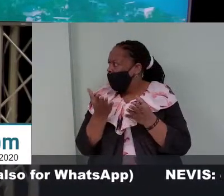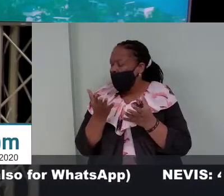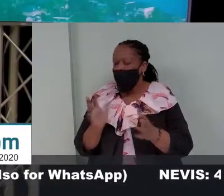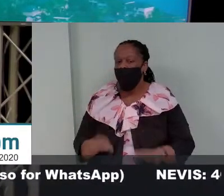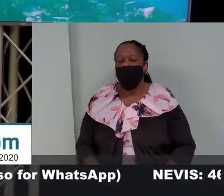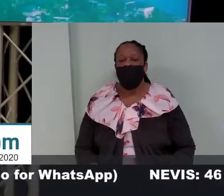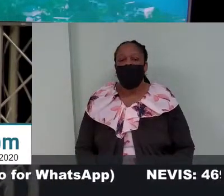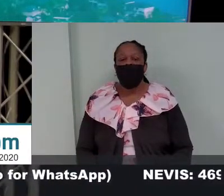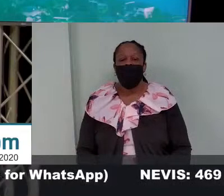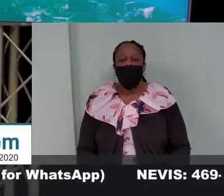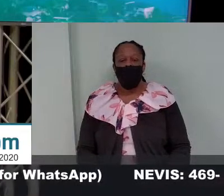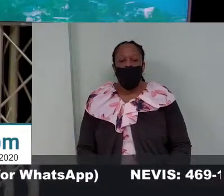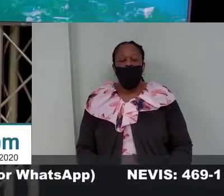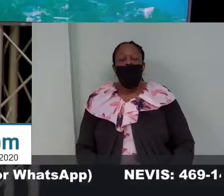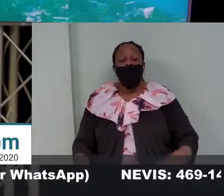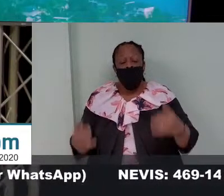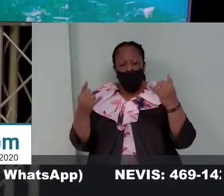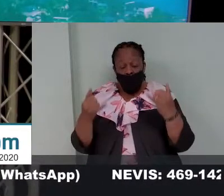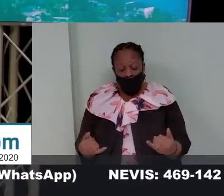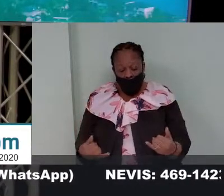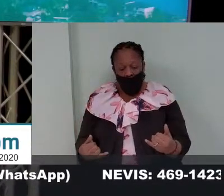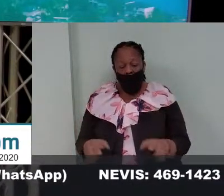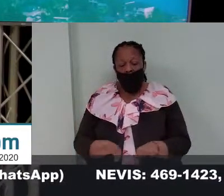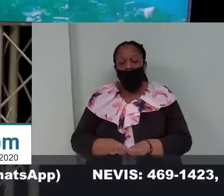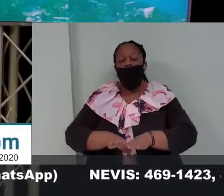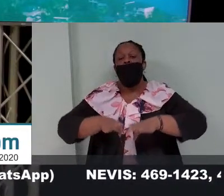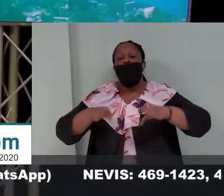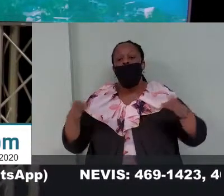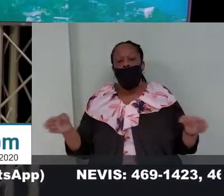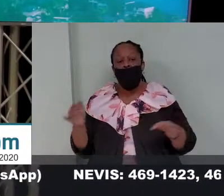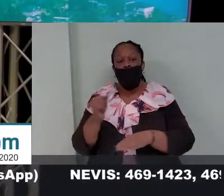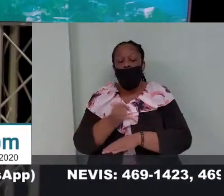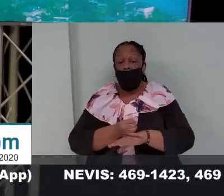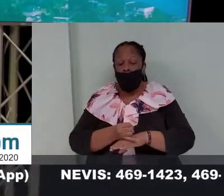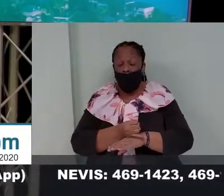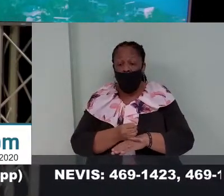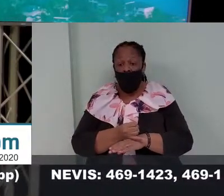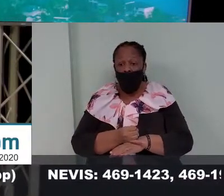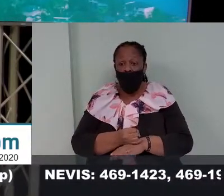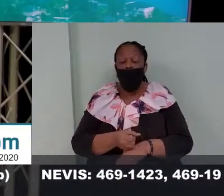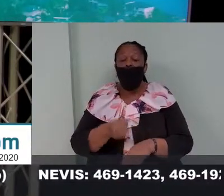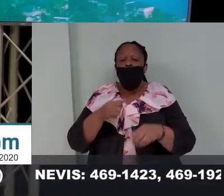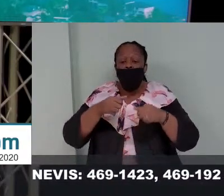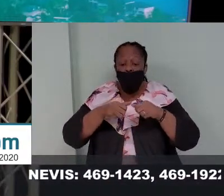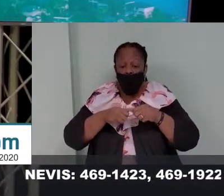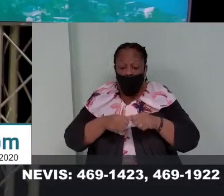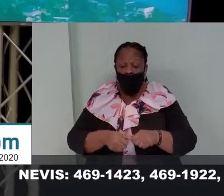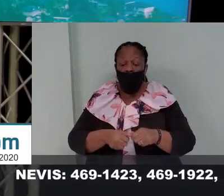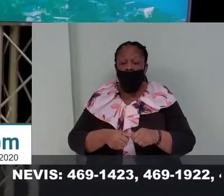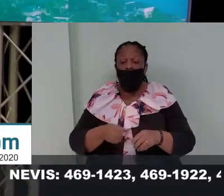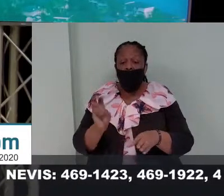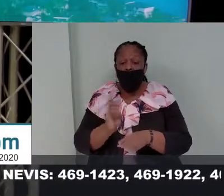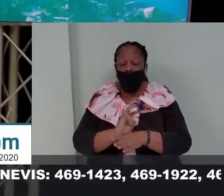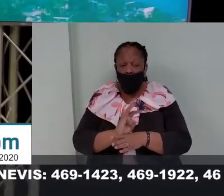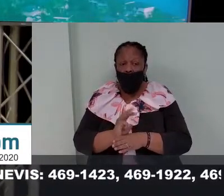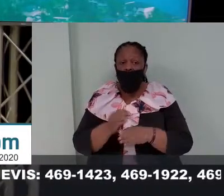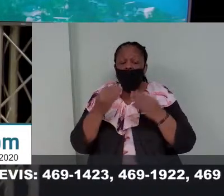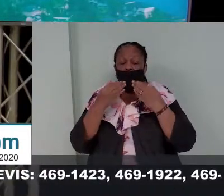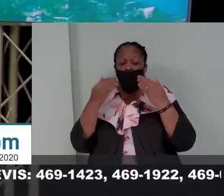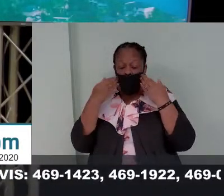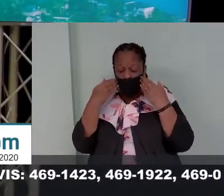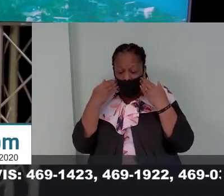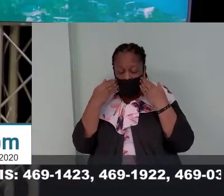to be more vigilant. Please ensure that you wear your mask, avoid social gathering, adhere to